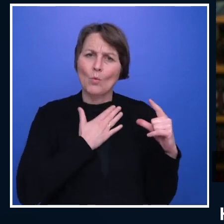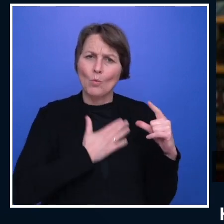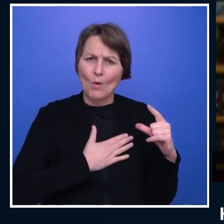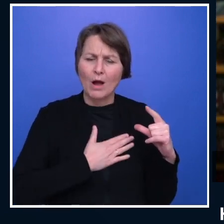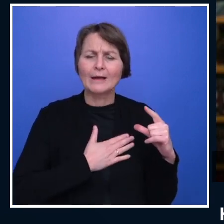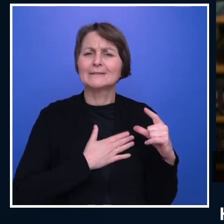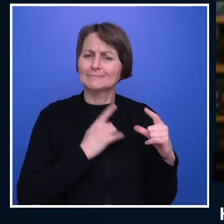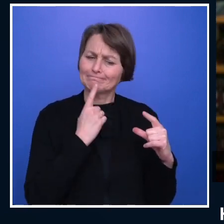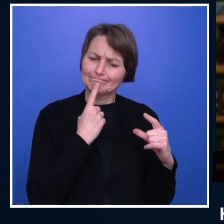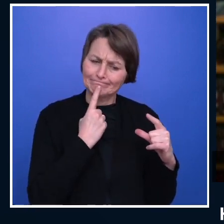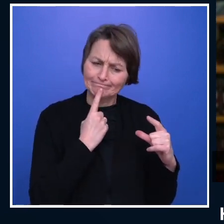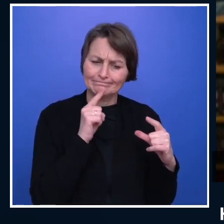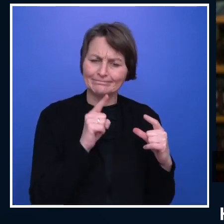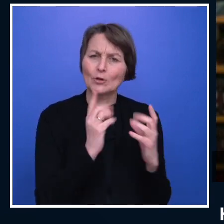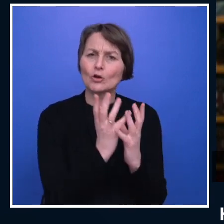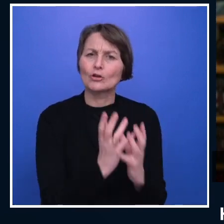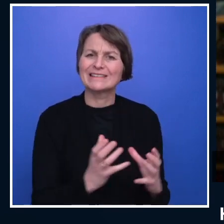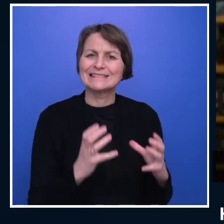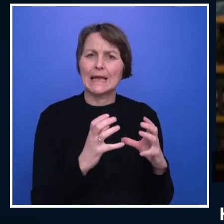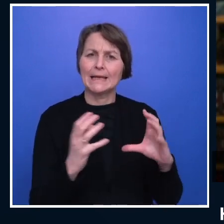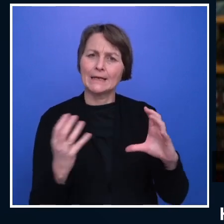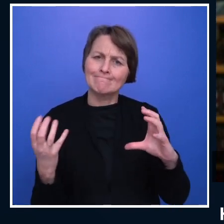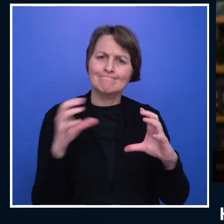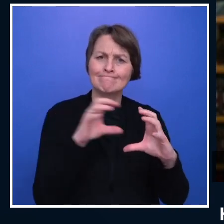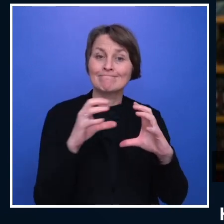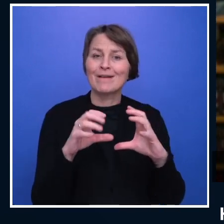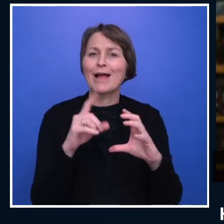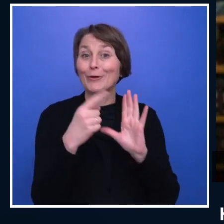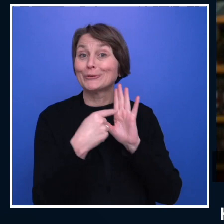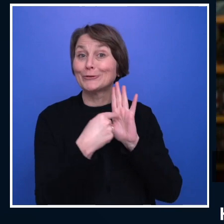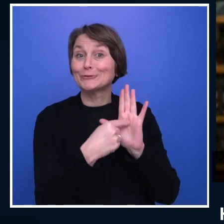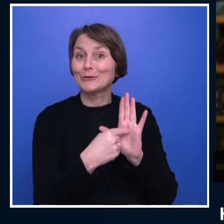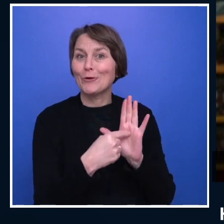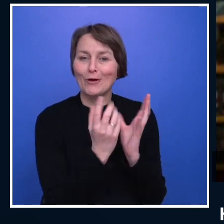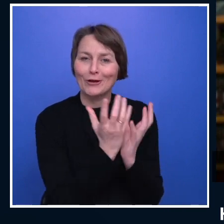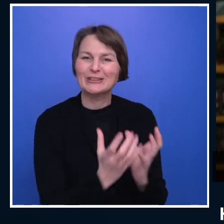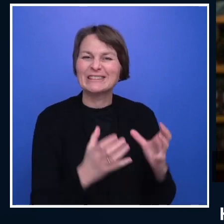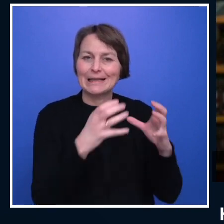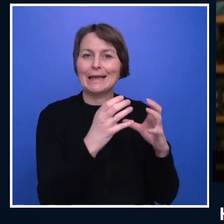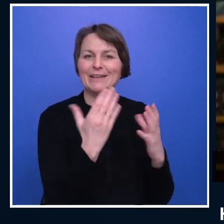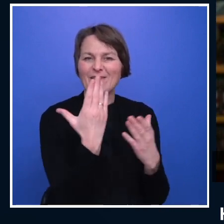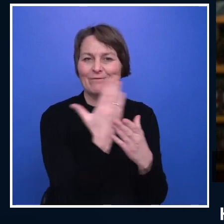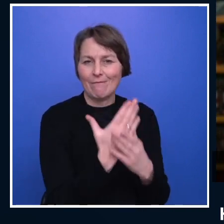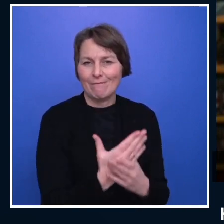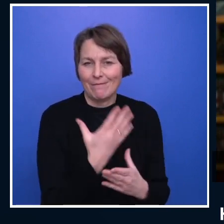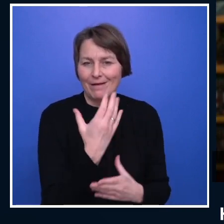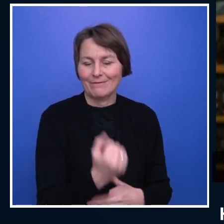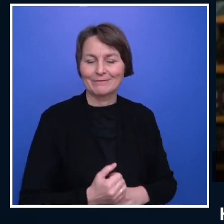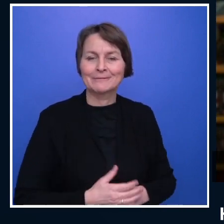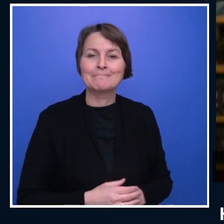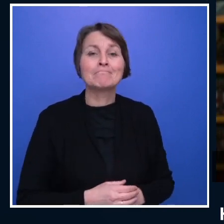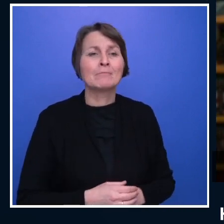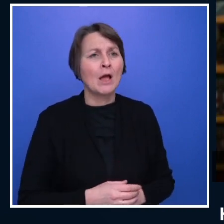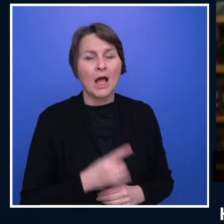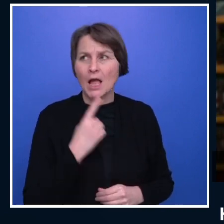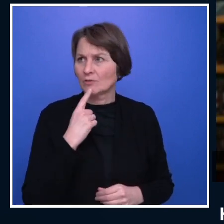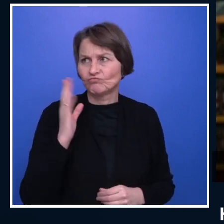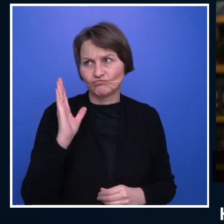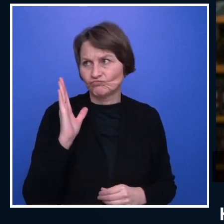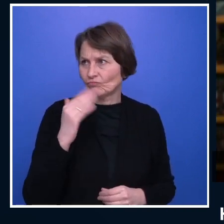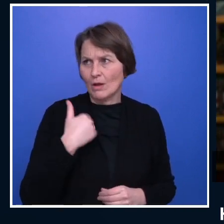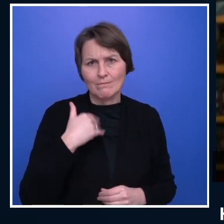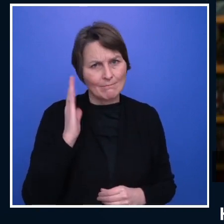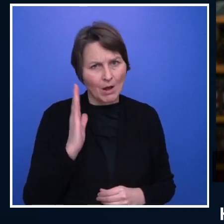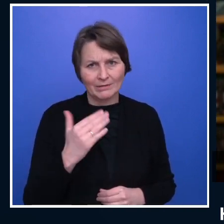more containery, and I'll show you my container files, so they do have Docker files, I would have insisted on it because if I wanted, I would want control. So